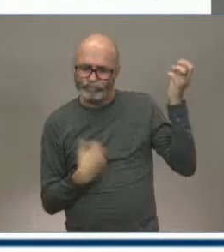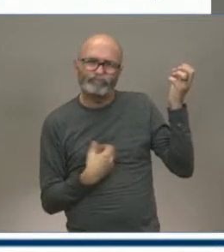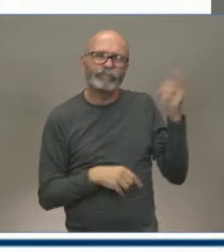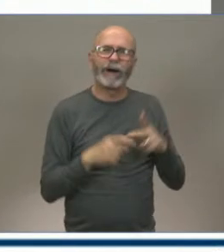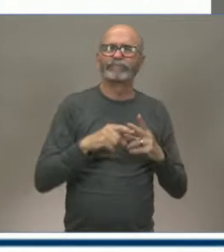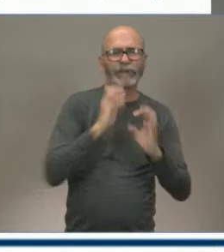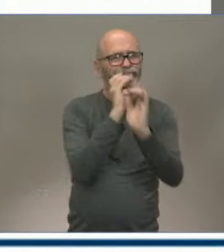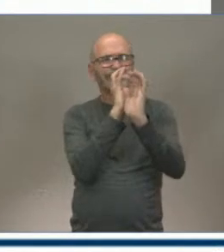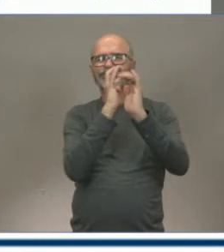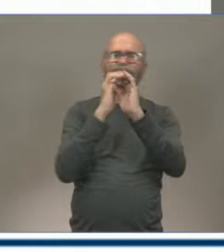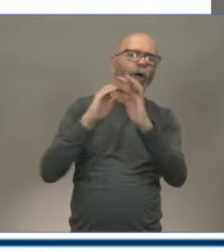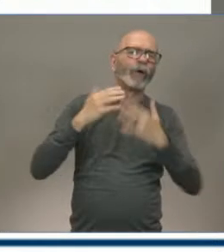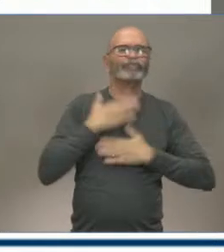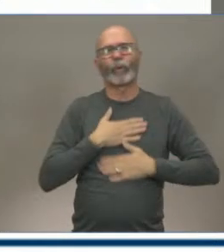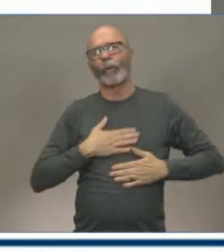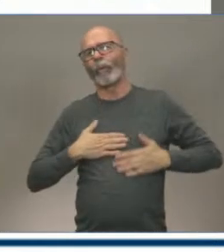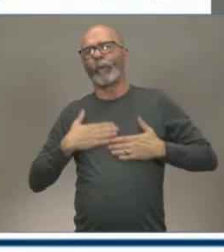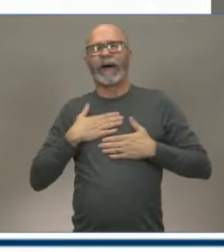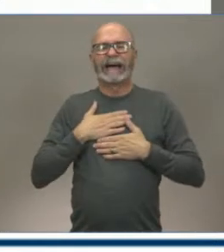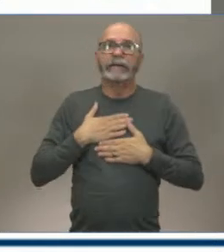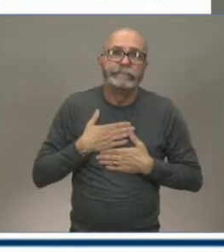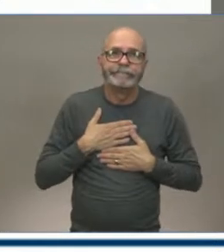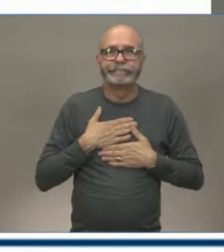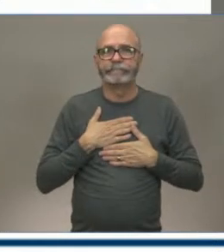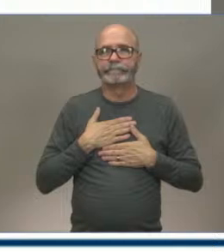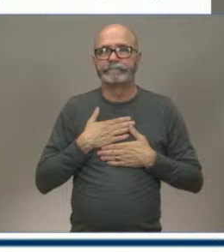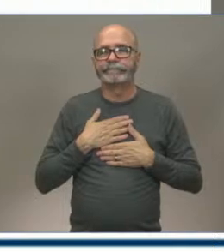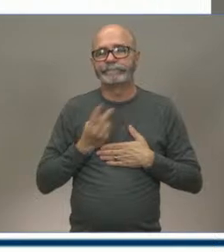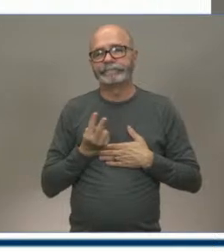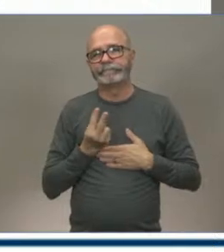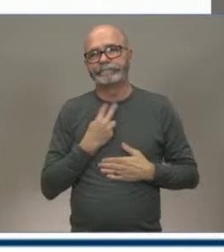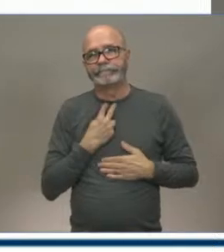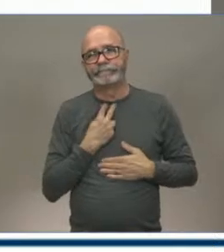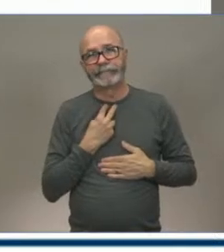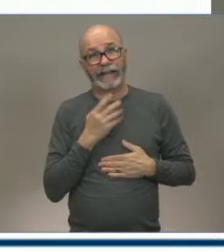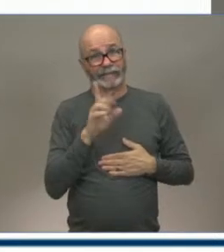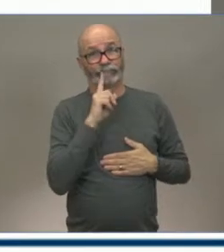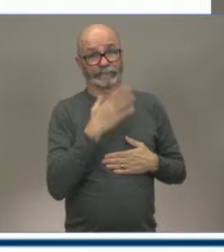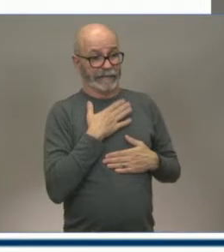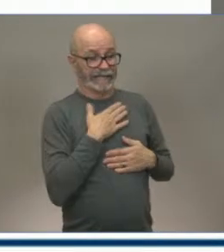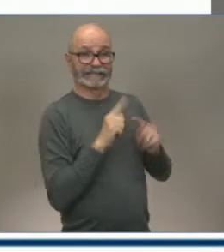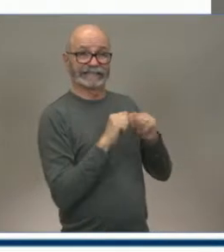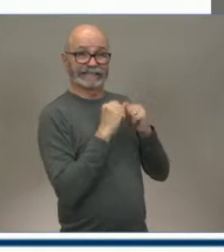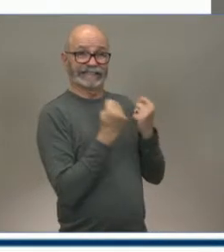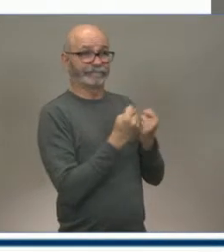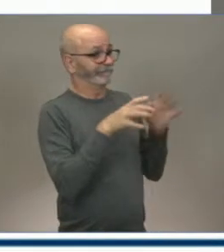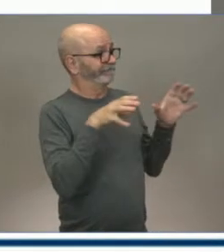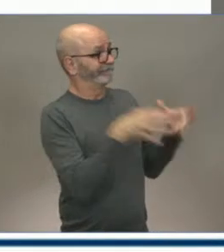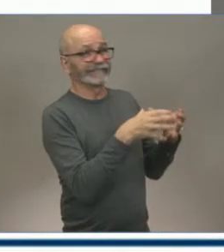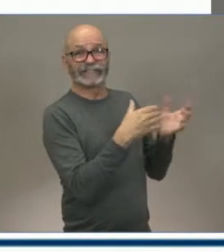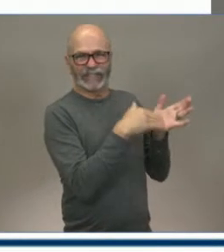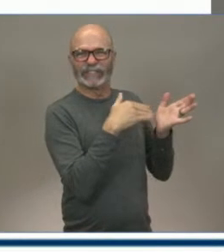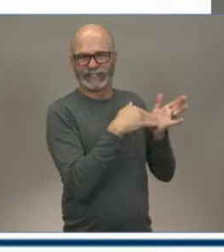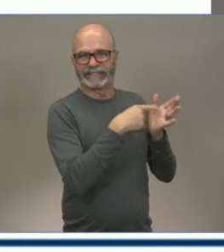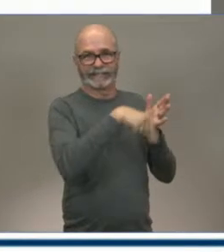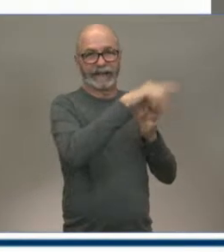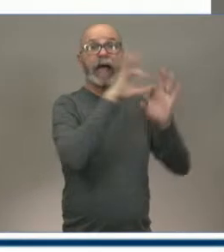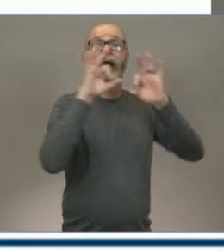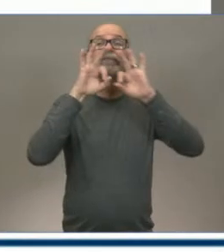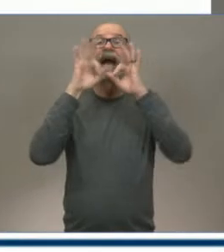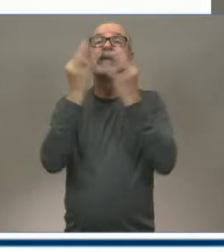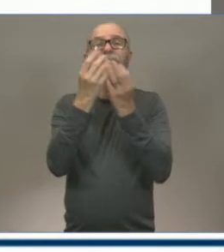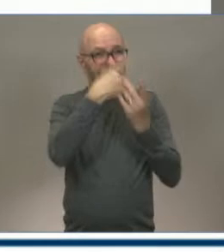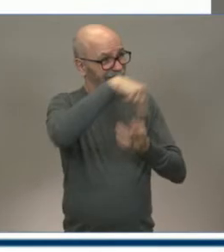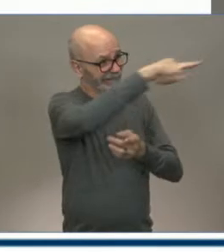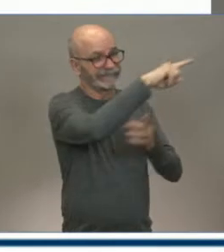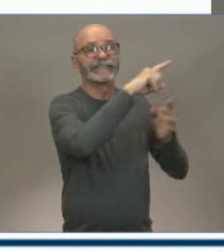life. So members of my team in the Department of Health and Wellness have been working with the Department of Education and